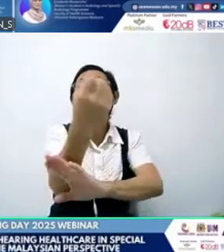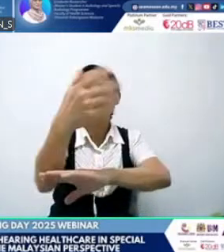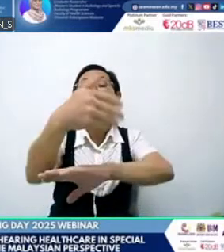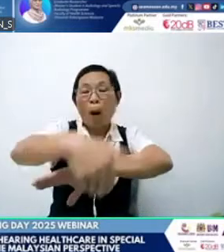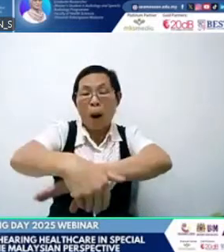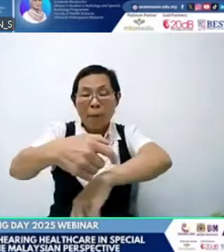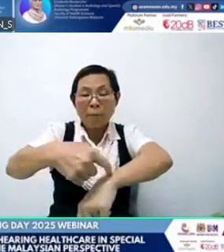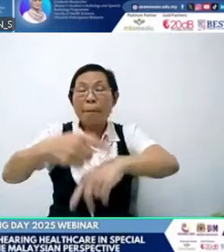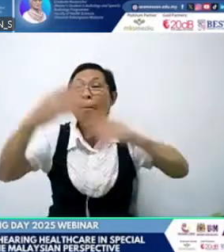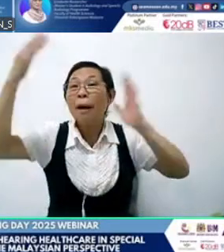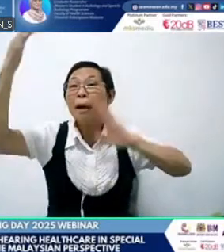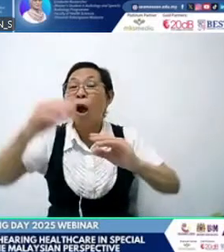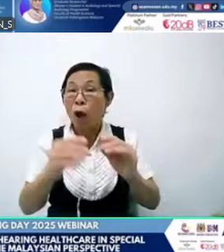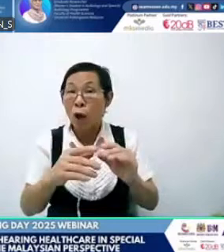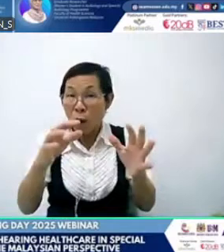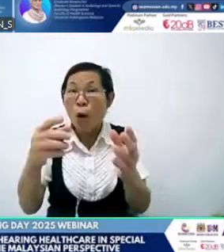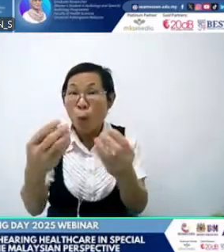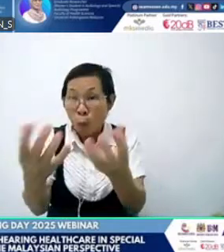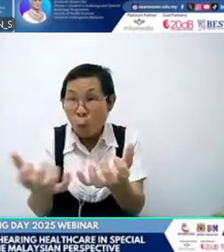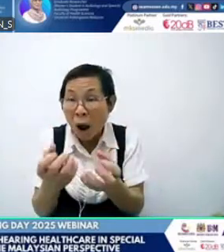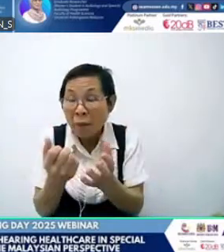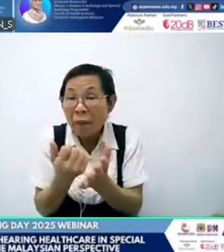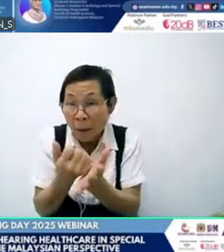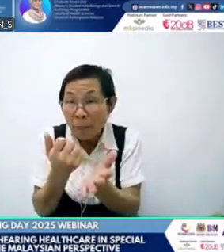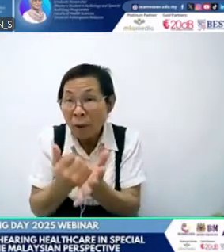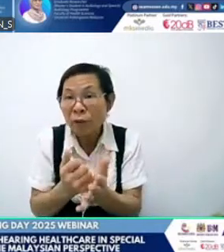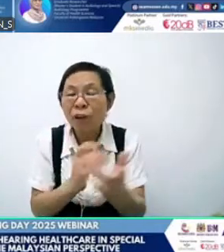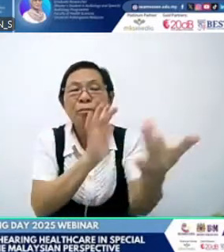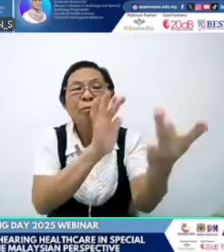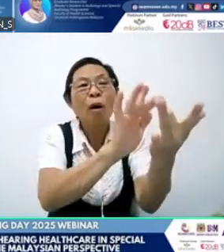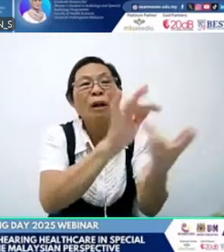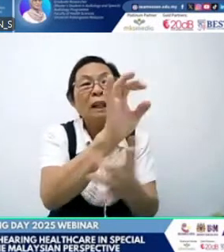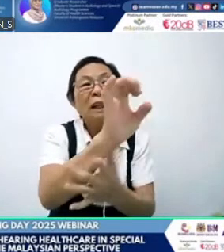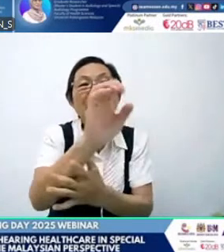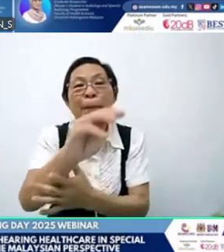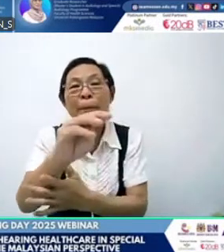If you need further assistance, you may reach us through our email